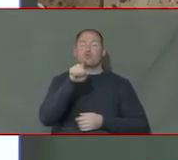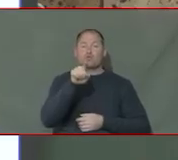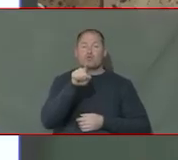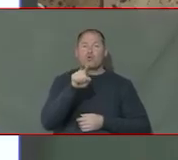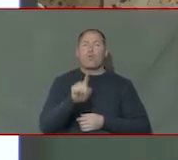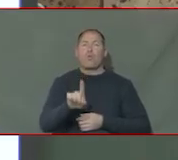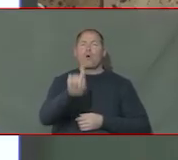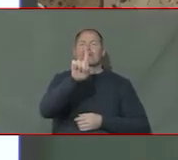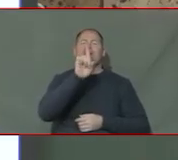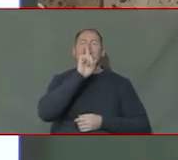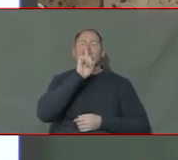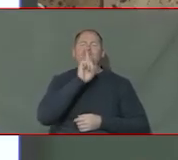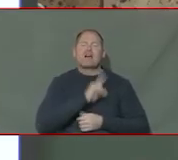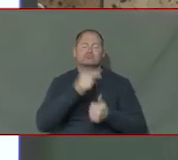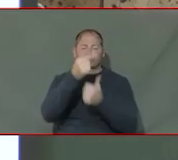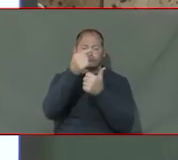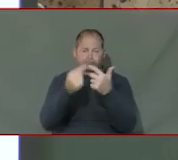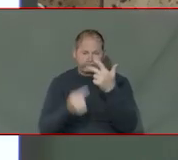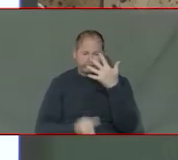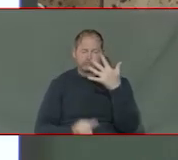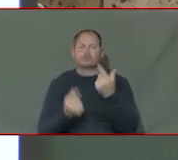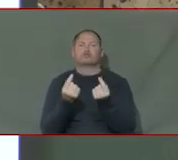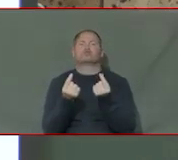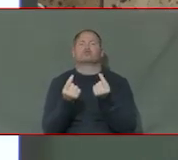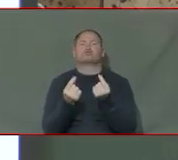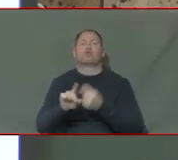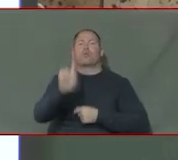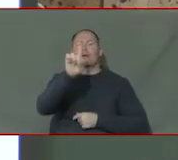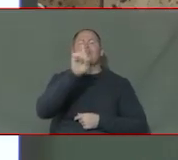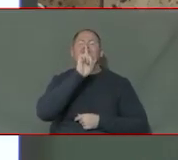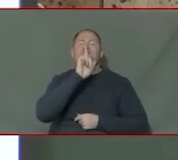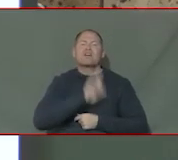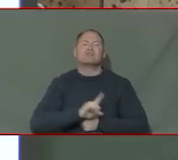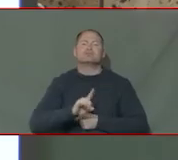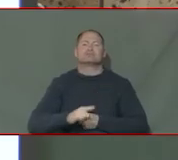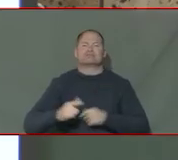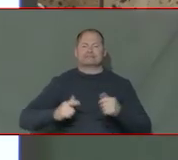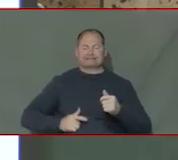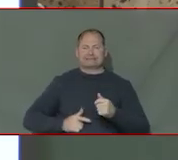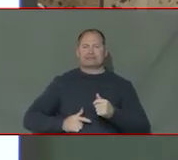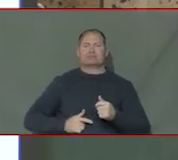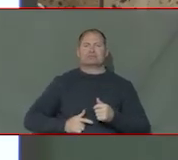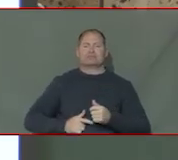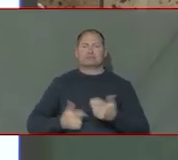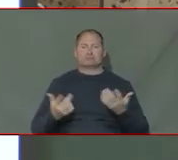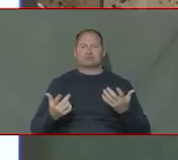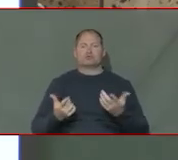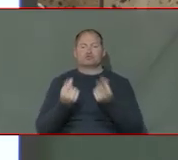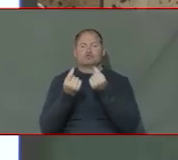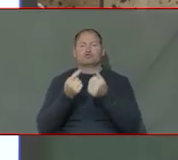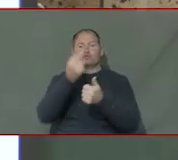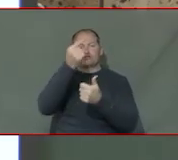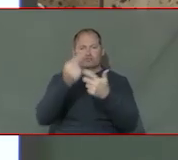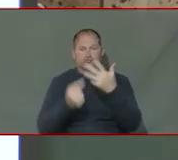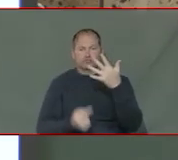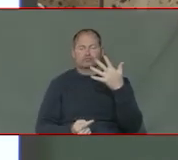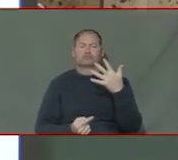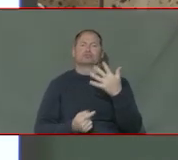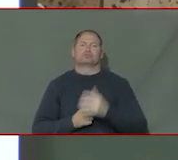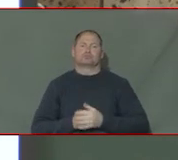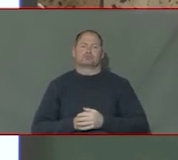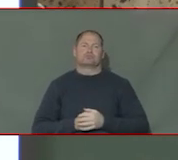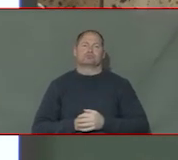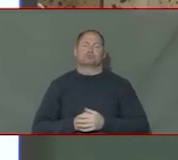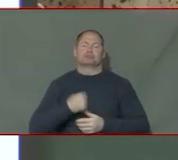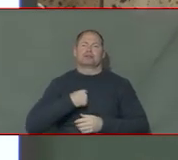liver. The liver's got 1,000 functions. It's just a small part of the work that you will do. I